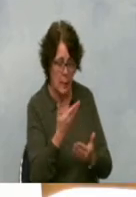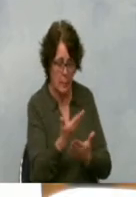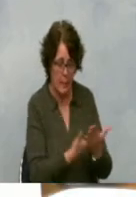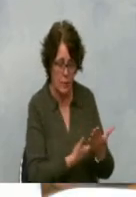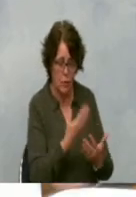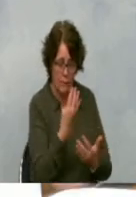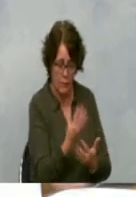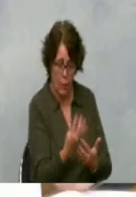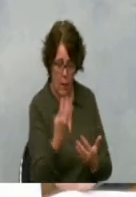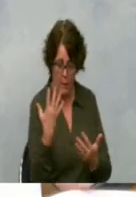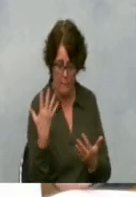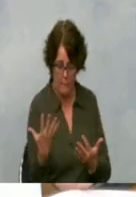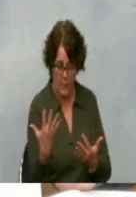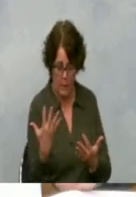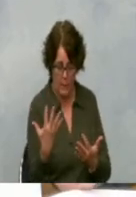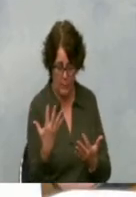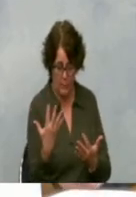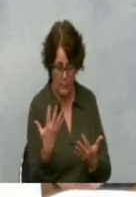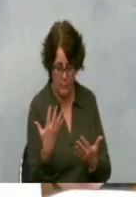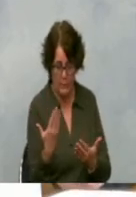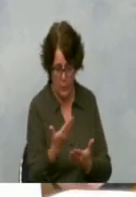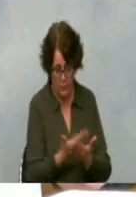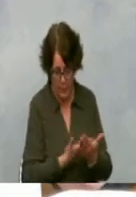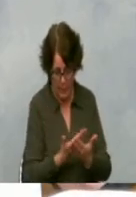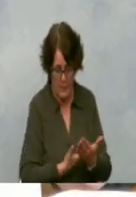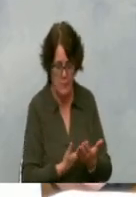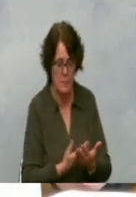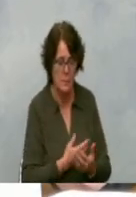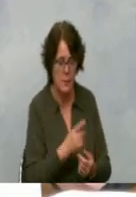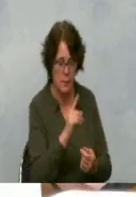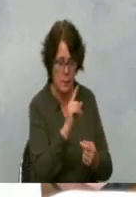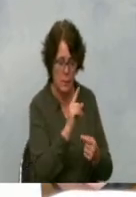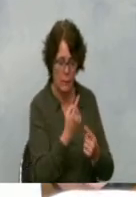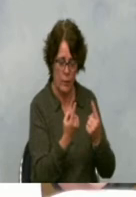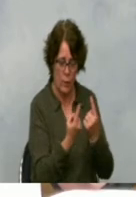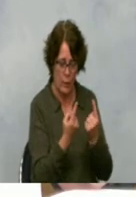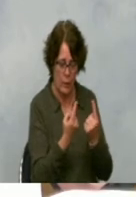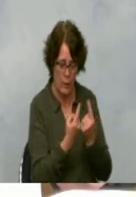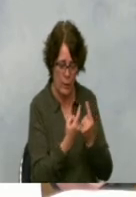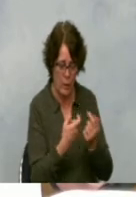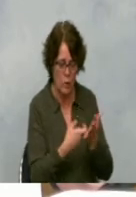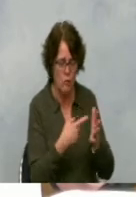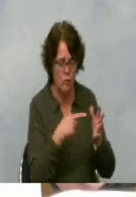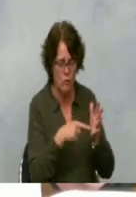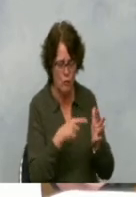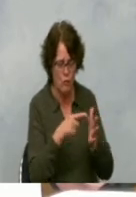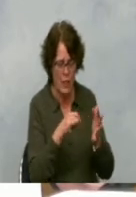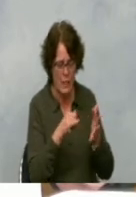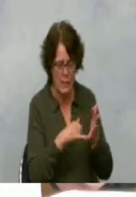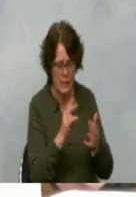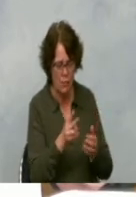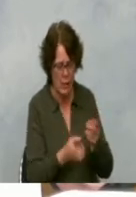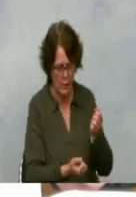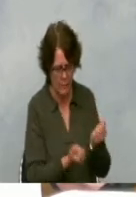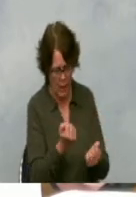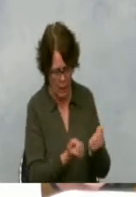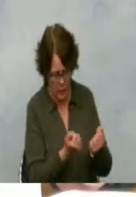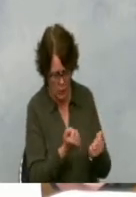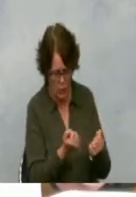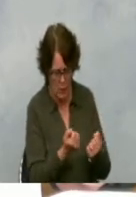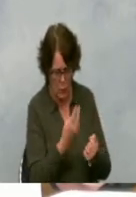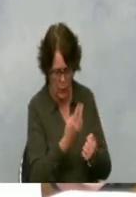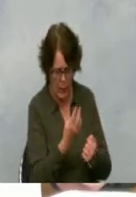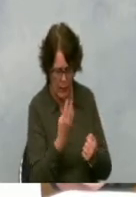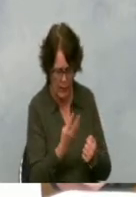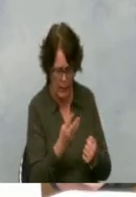and 5 of your council papers. So the first thing that's down there is a rates revaluation into 2023-24.